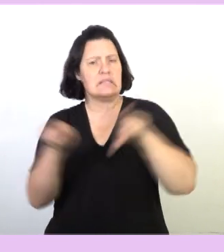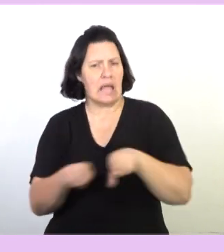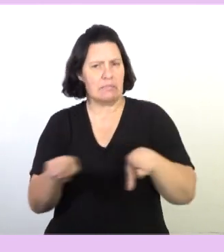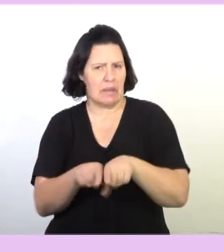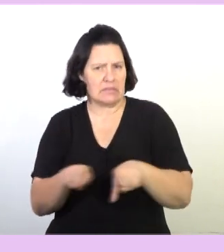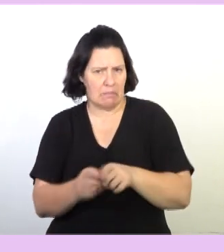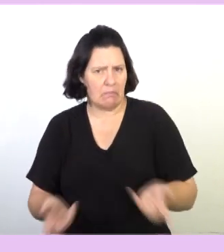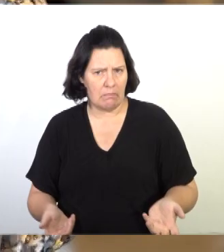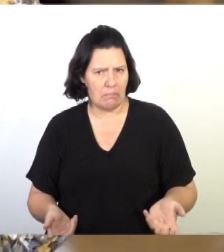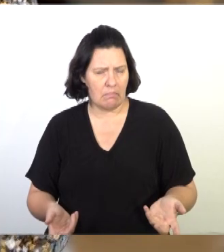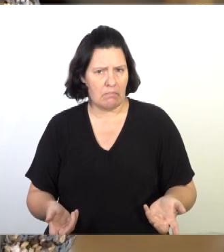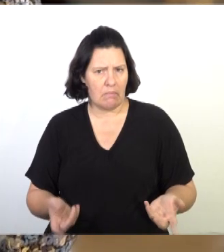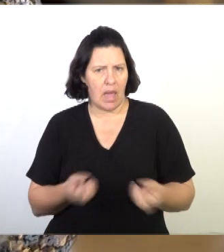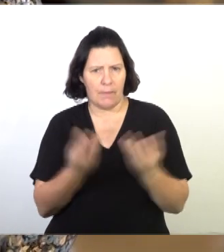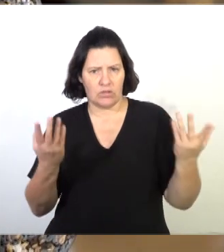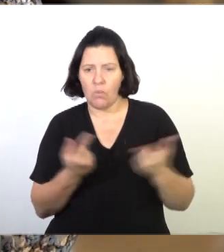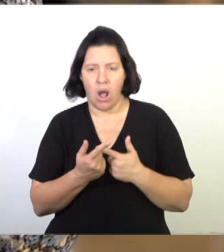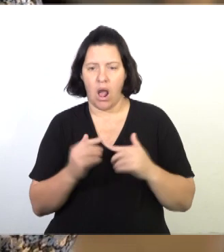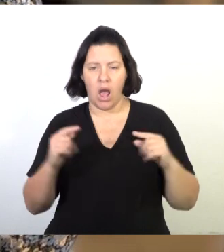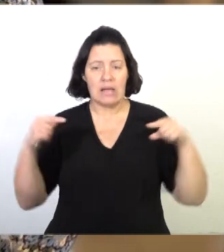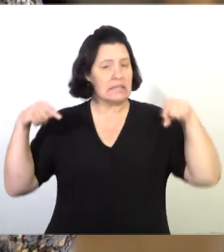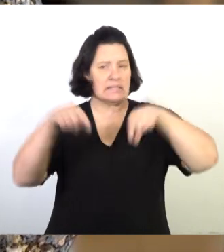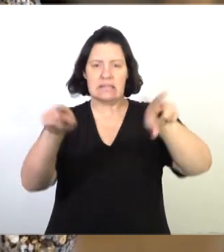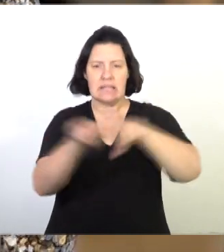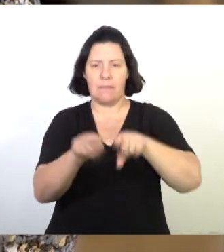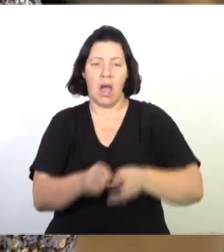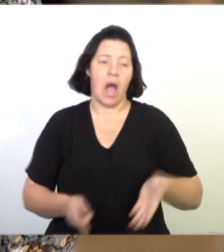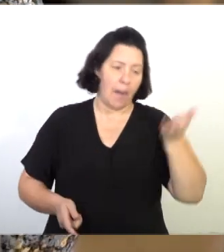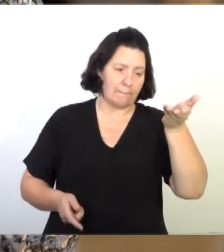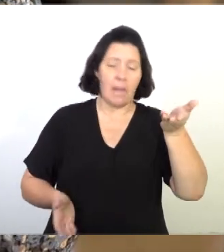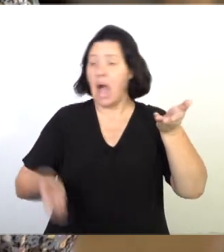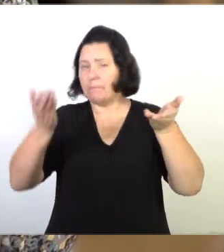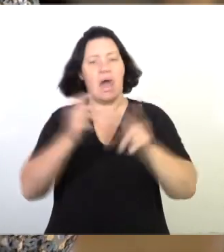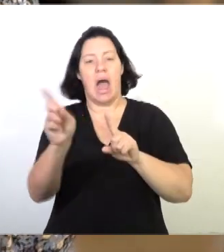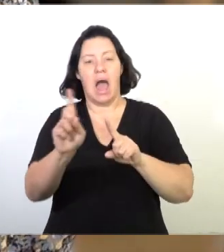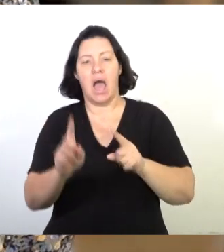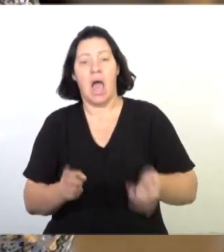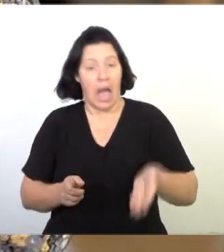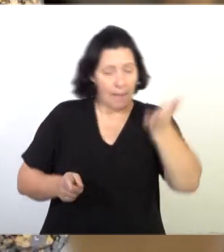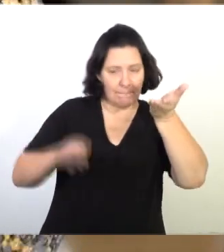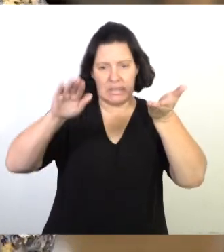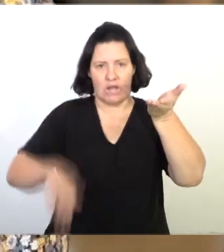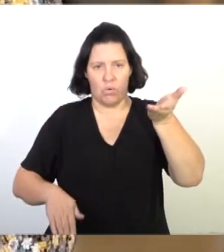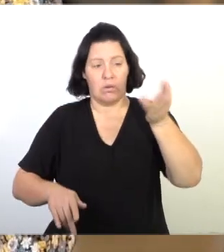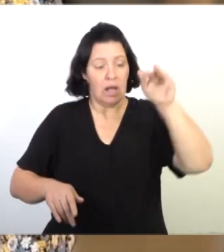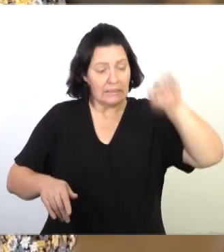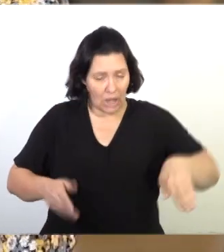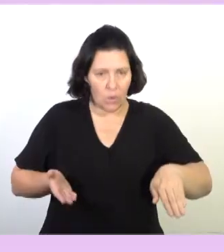the same factor. So they are never concurrent. If the other one is going up, the other one is going down.